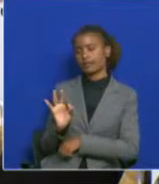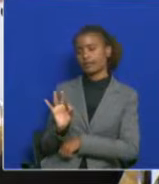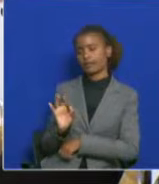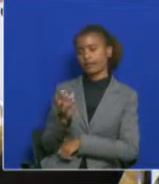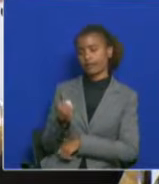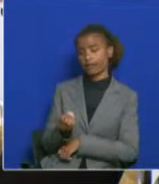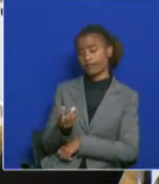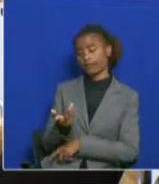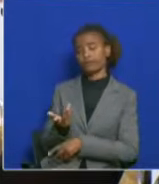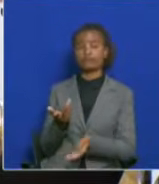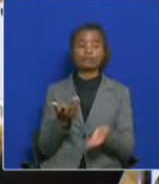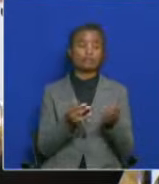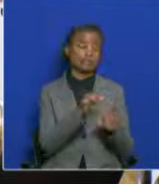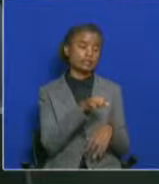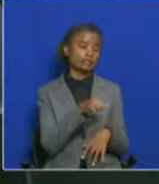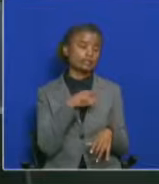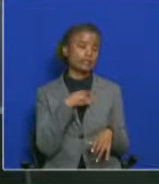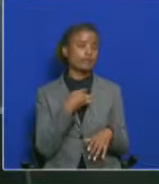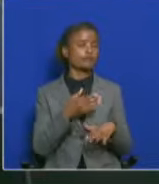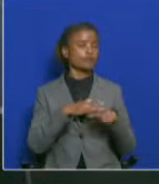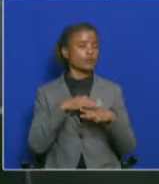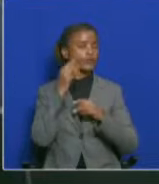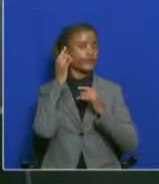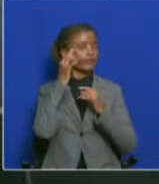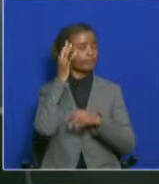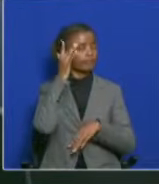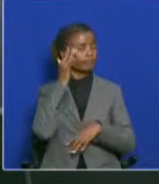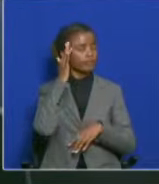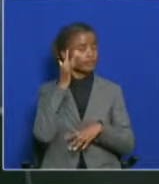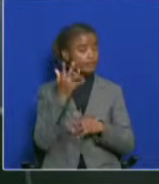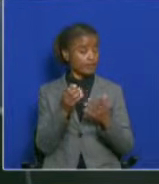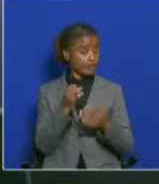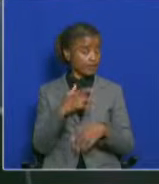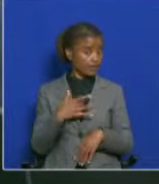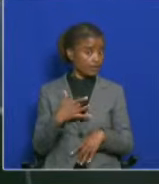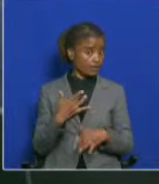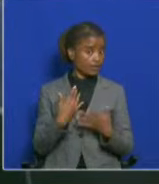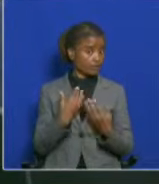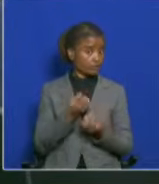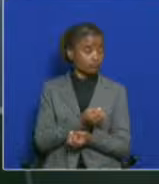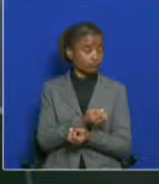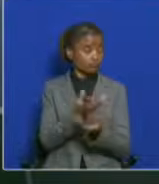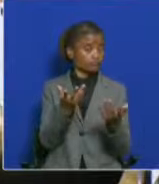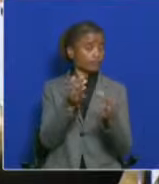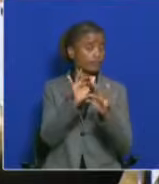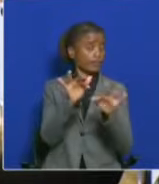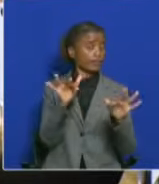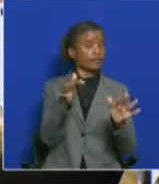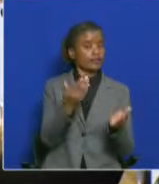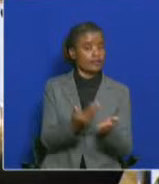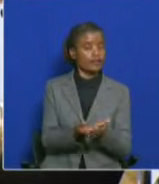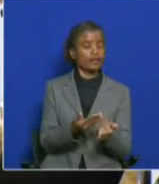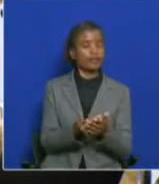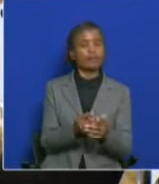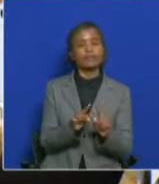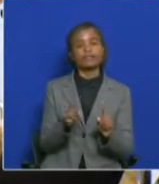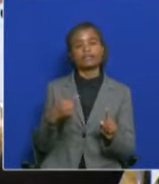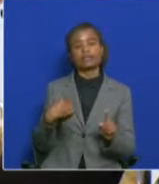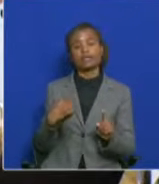said publicly, All right, then we all could right. do. I didn't want to be, as I said, too reckless with the way in which we deal with